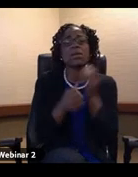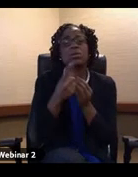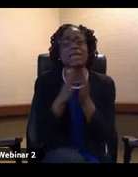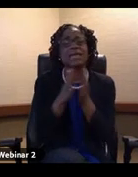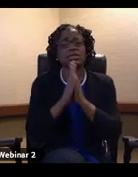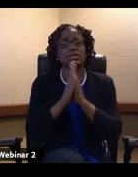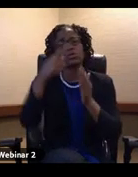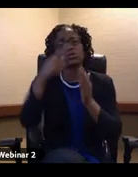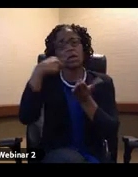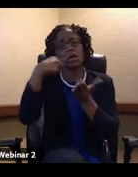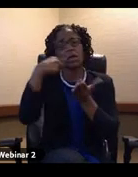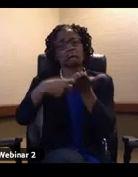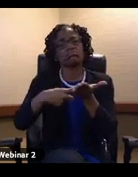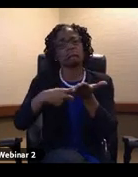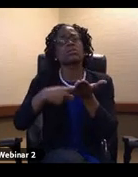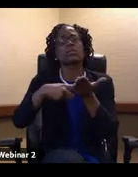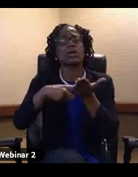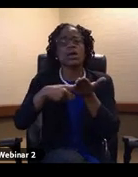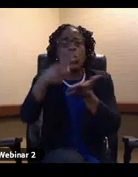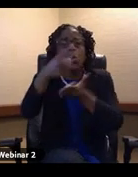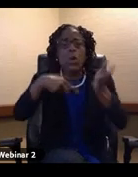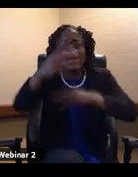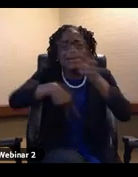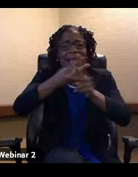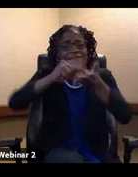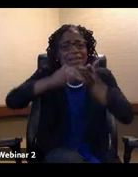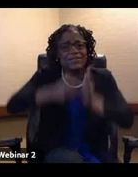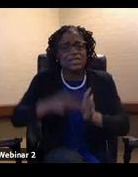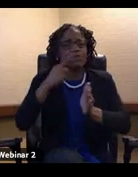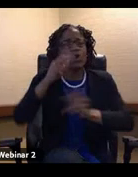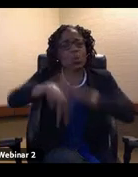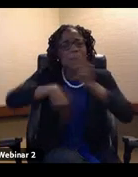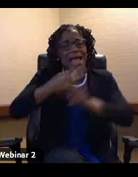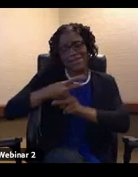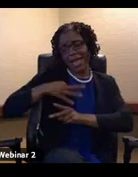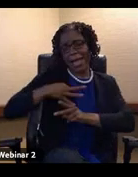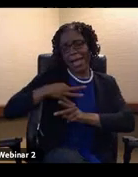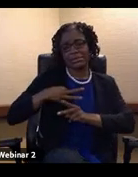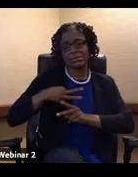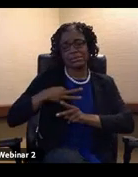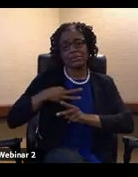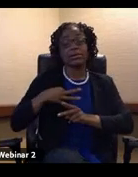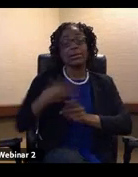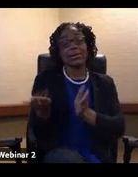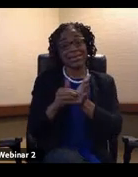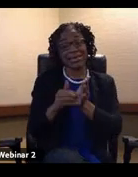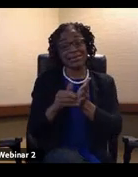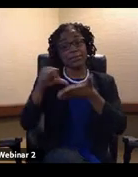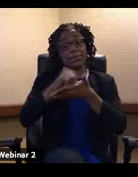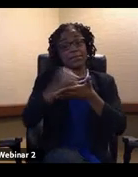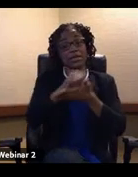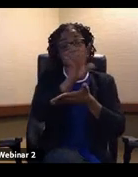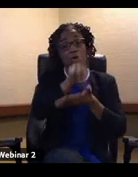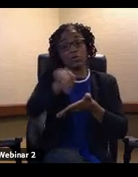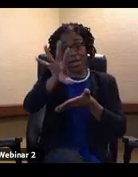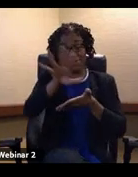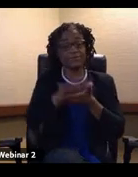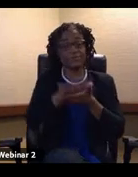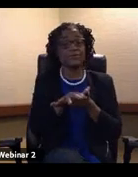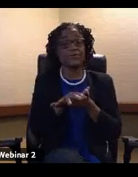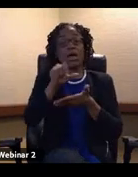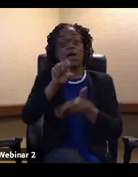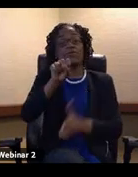Now, somebody's asked me to go over the definitions and types of eligible applicants one more time. Again, this is listed on pages 4 to 5 of the solicitation